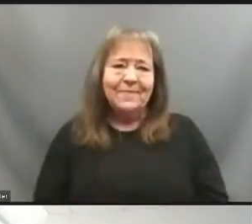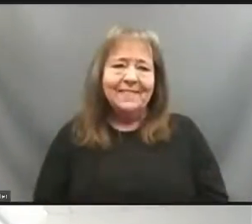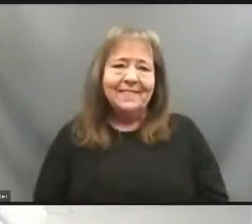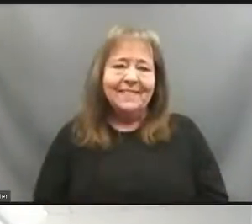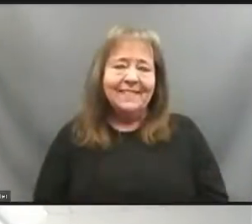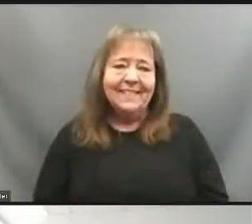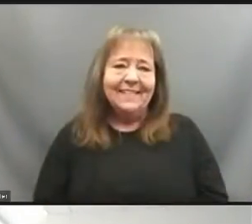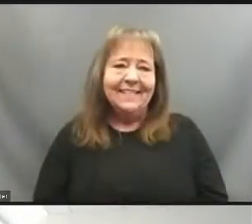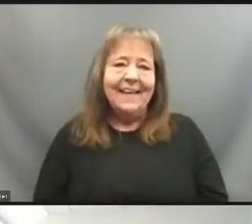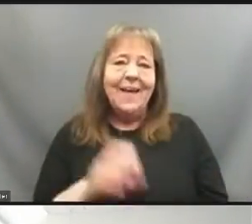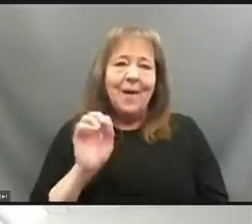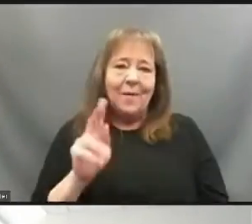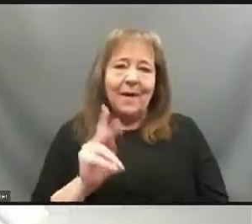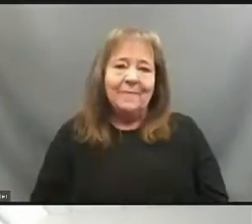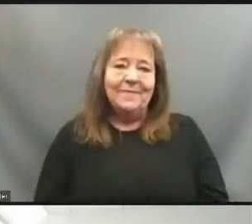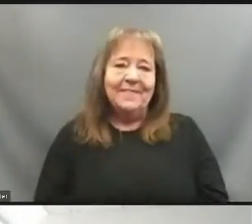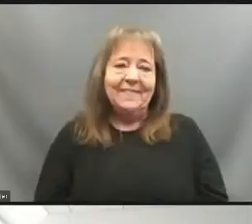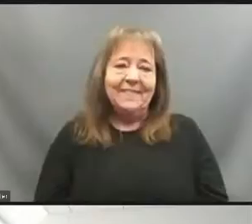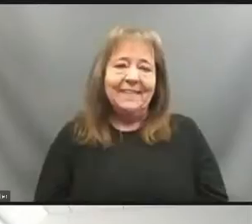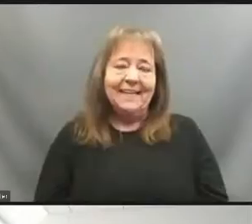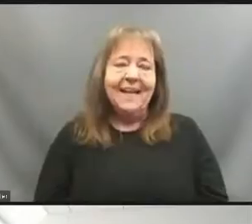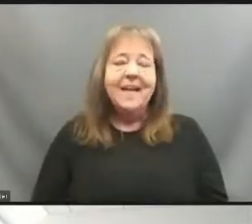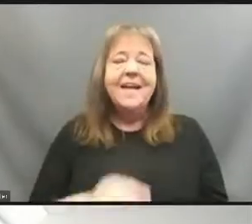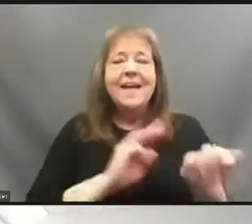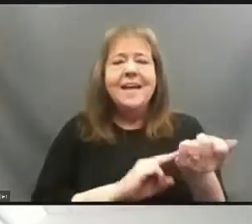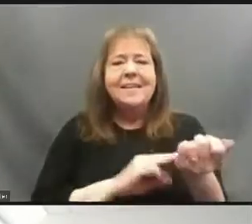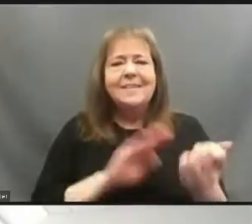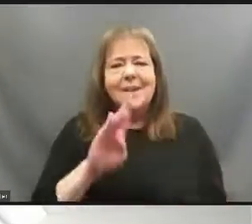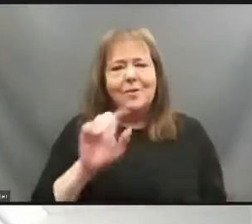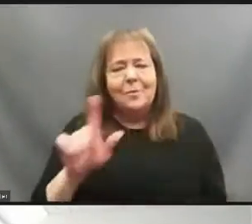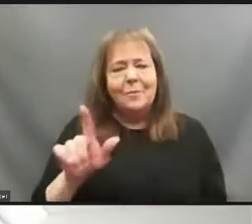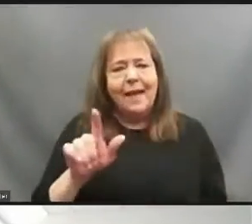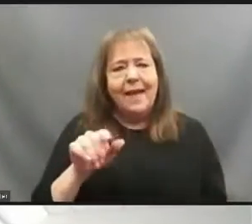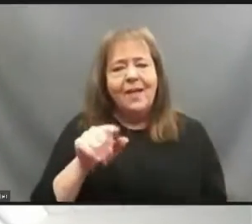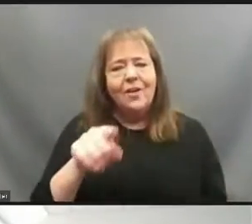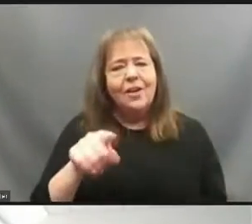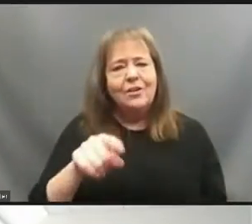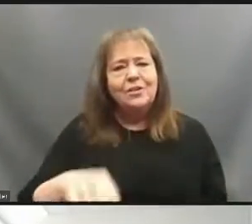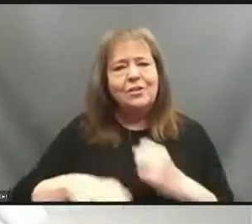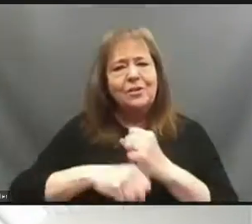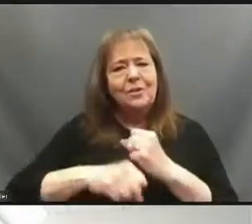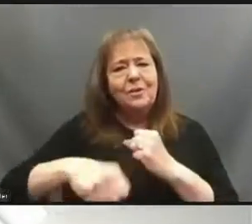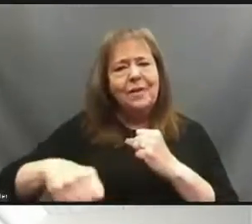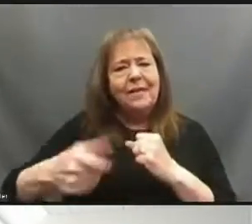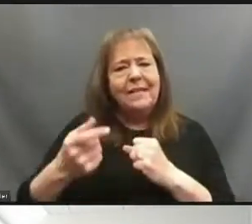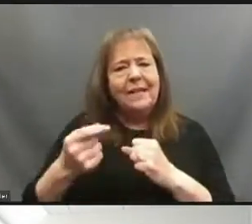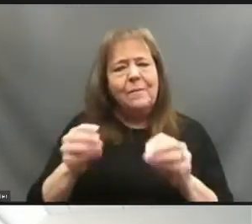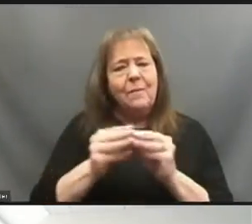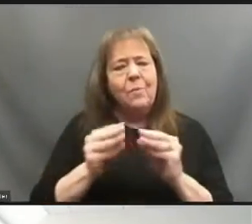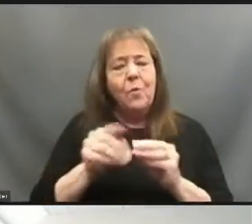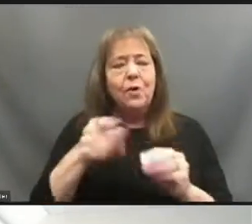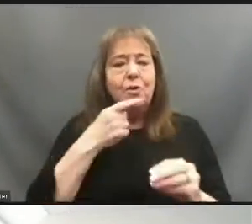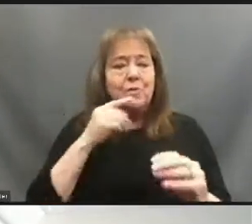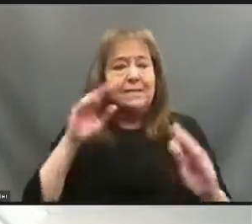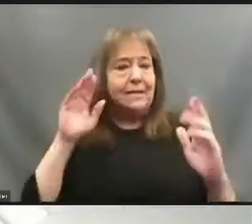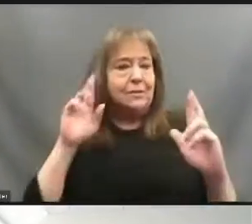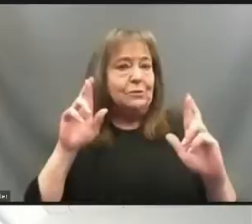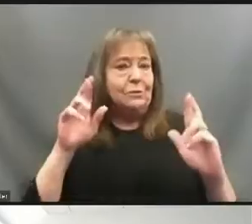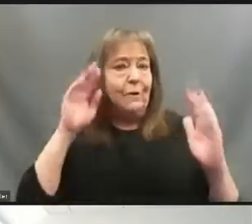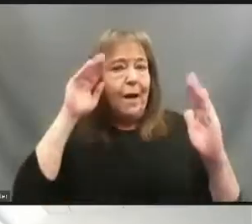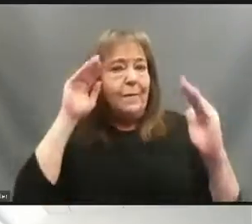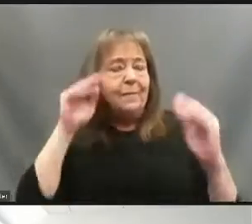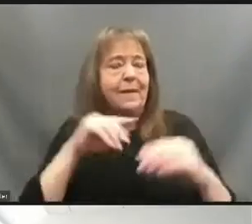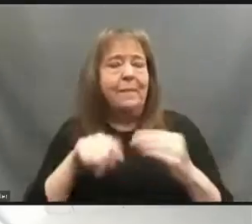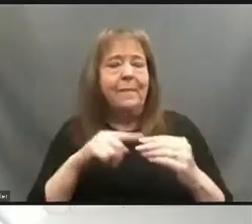Okay. And Dr. Bell, can you elaborate a little bit more on when you said that you were optimistic about the holidays?